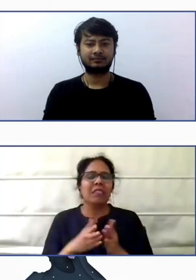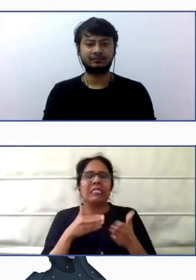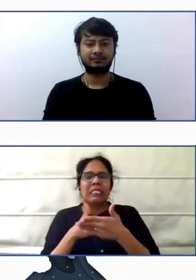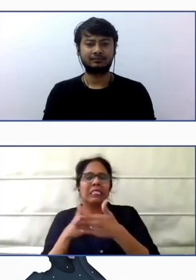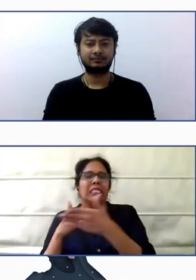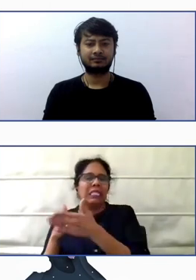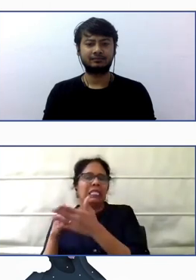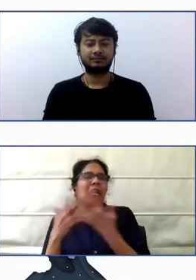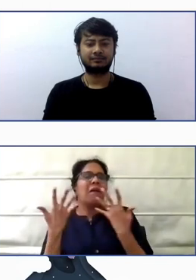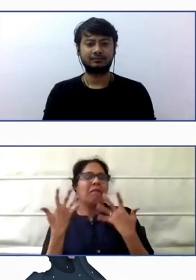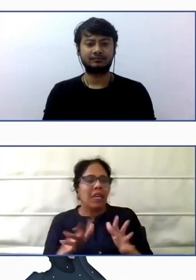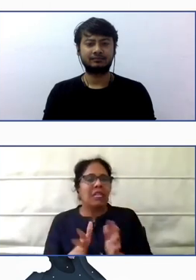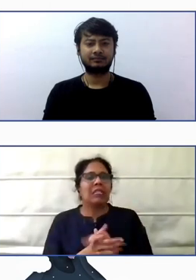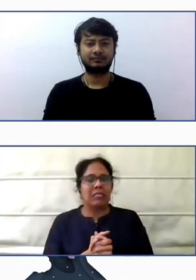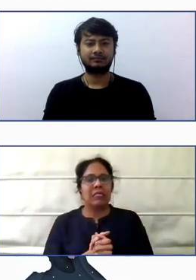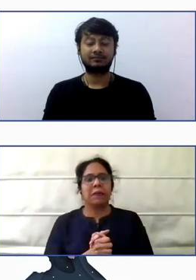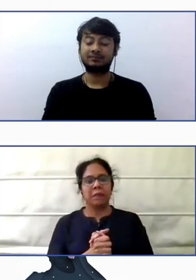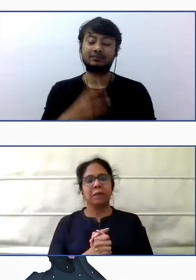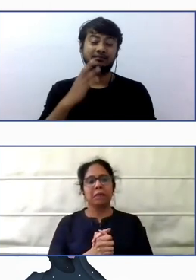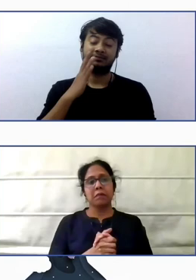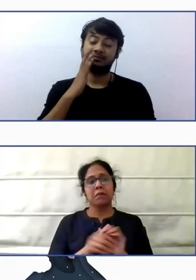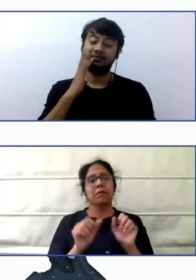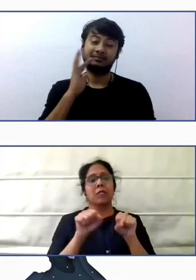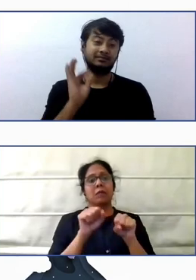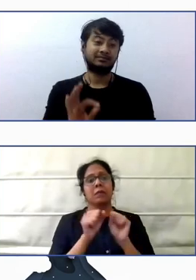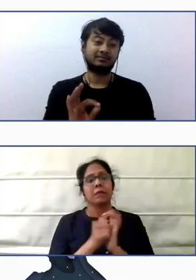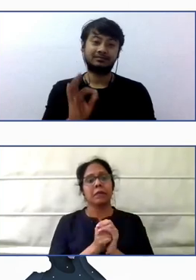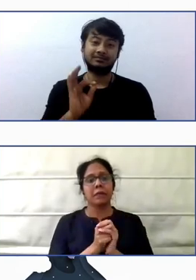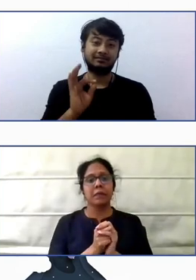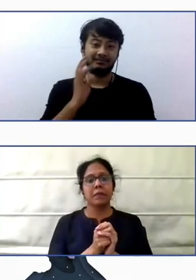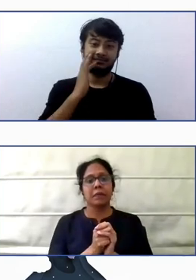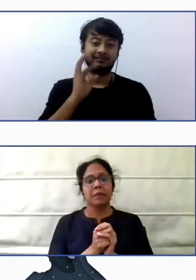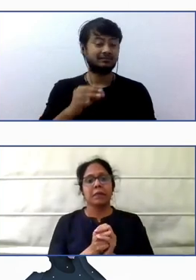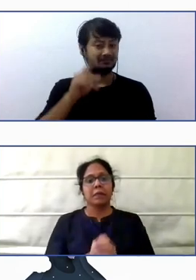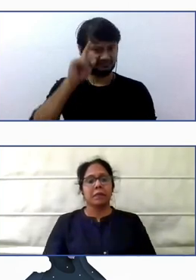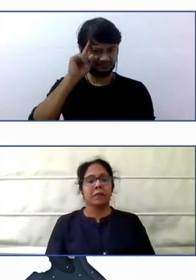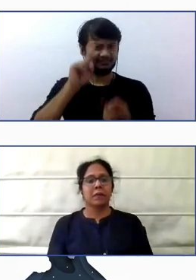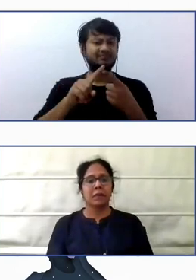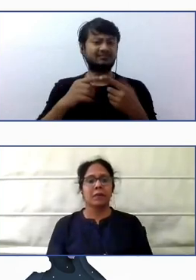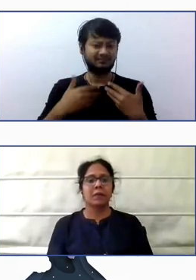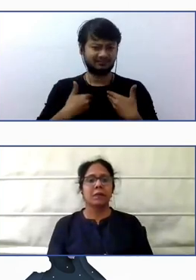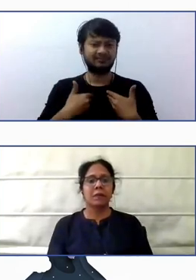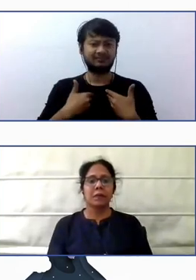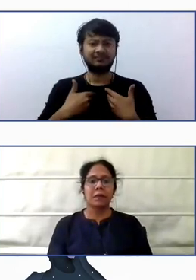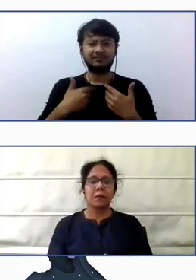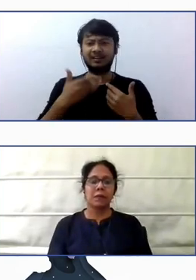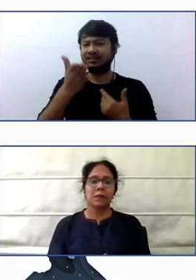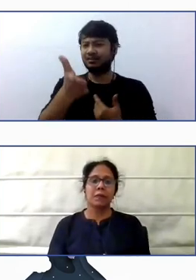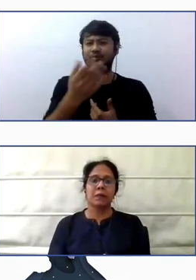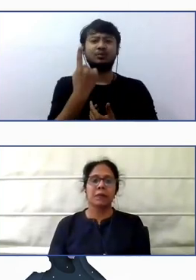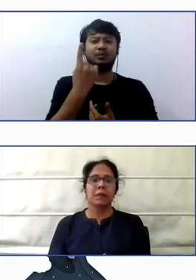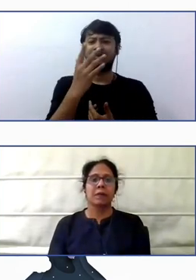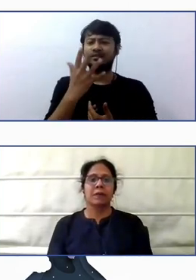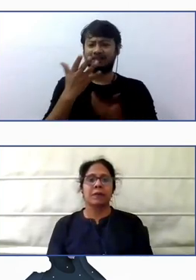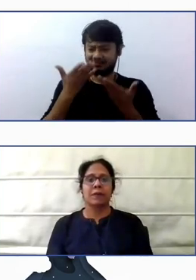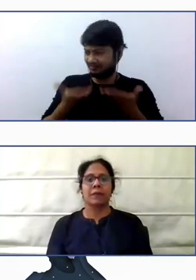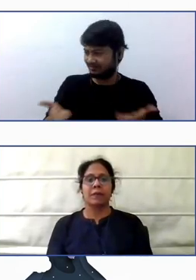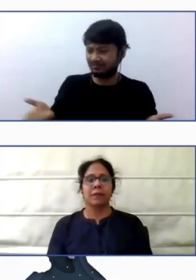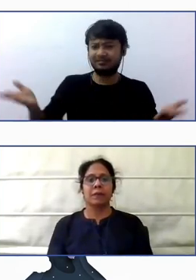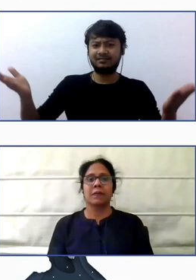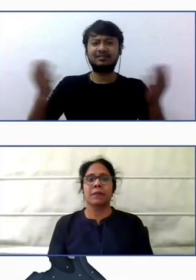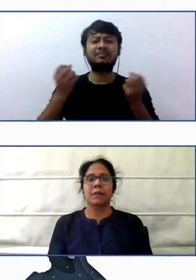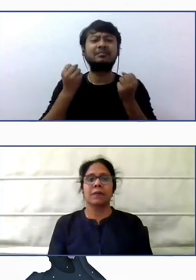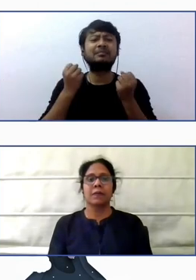that's the thing that comes to my mind. That's very true. And I totally agree, because for many of us who don't know about or think